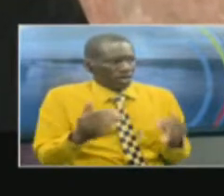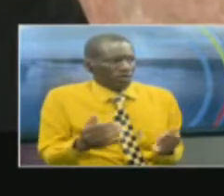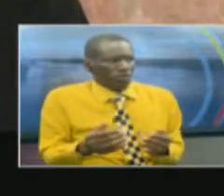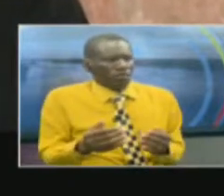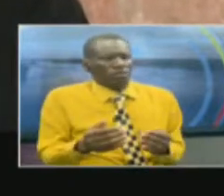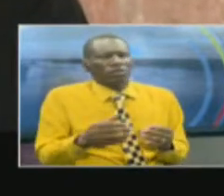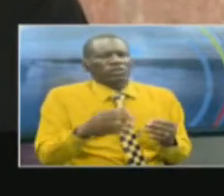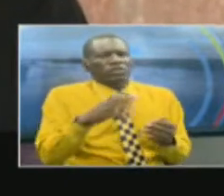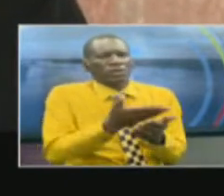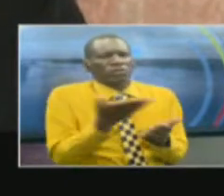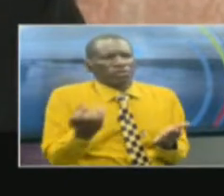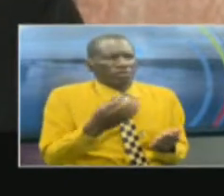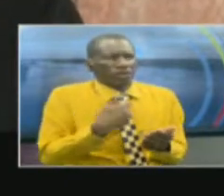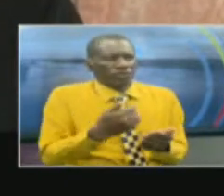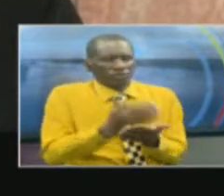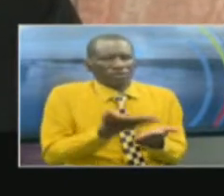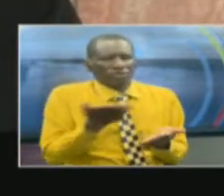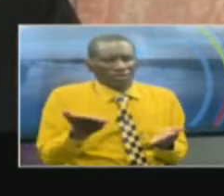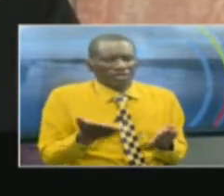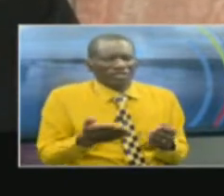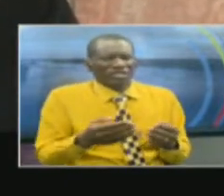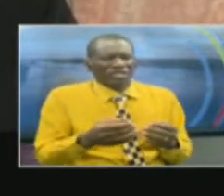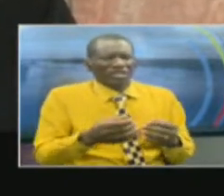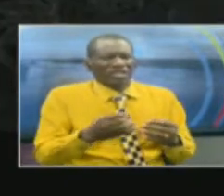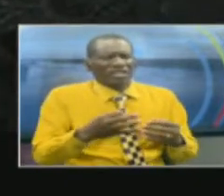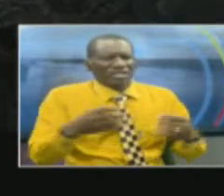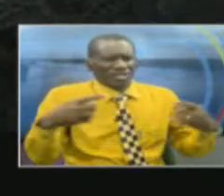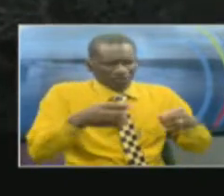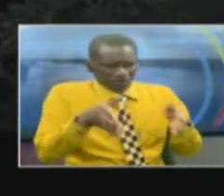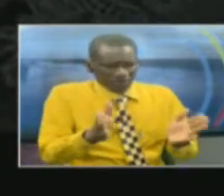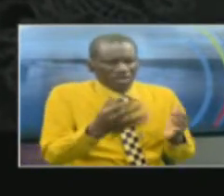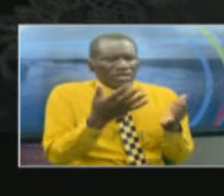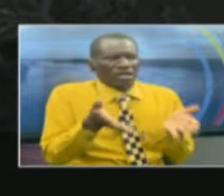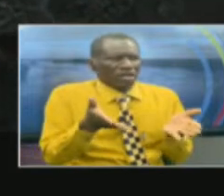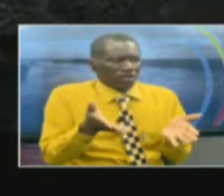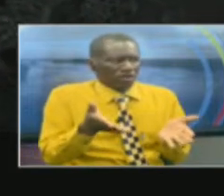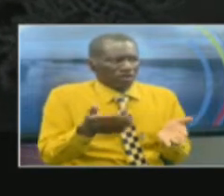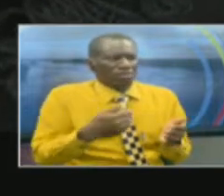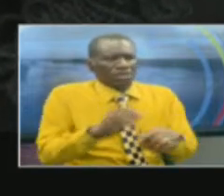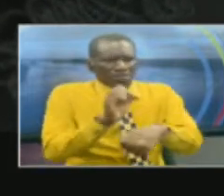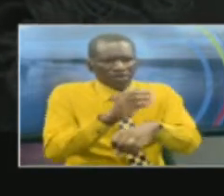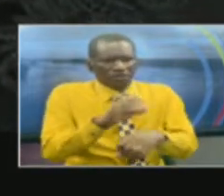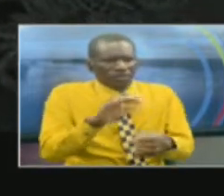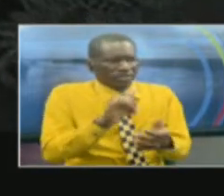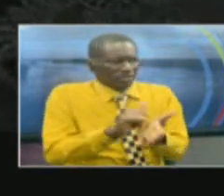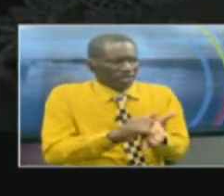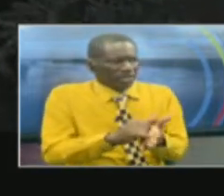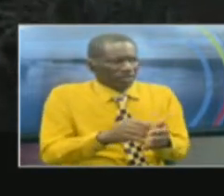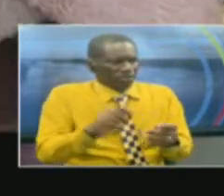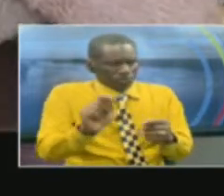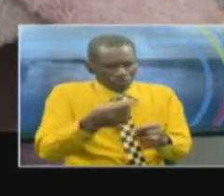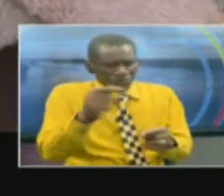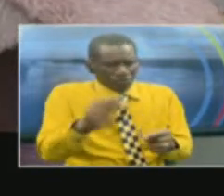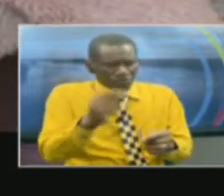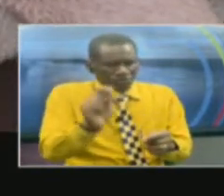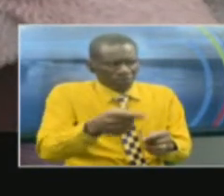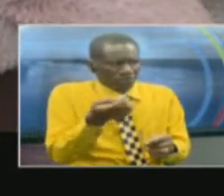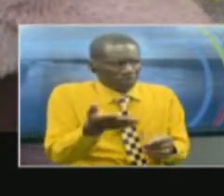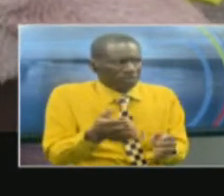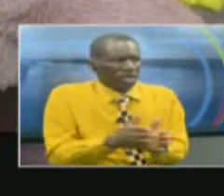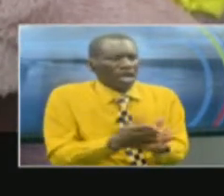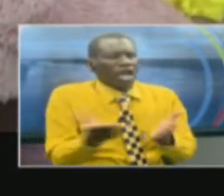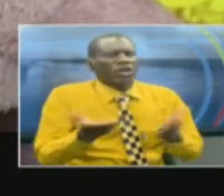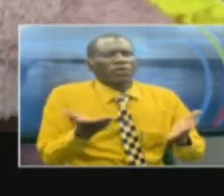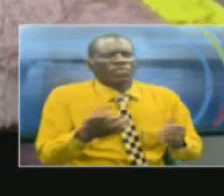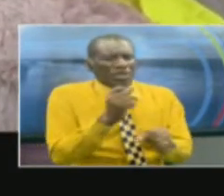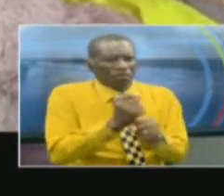as imported dolls are very, very expensive. Now, I buy fabric from here at the lowest price, and this is where the